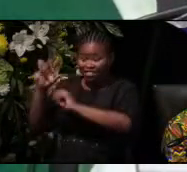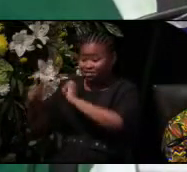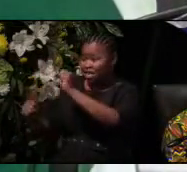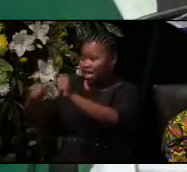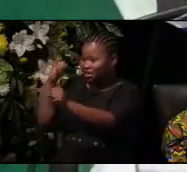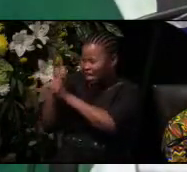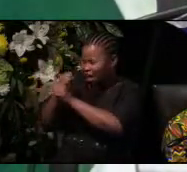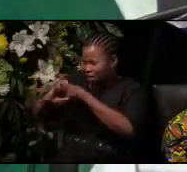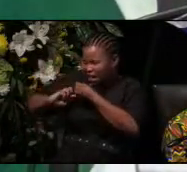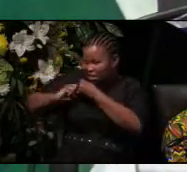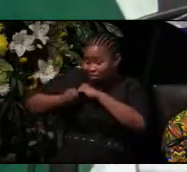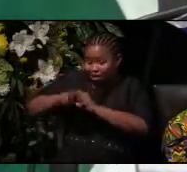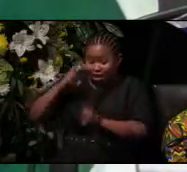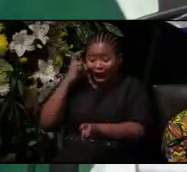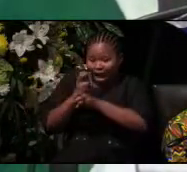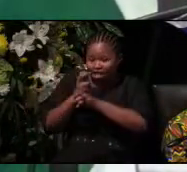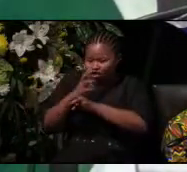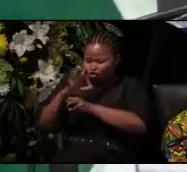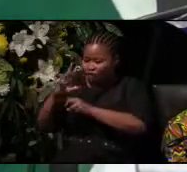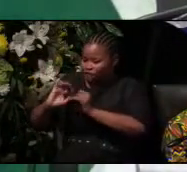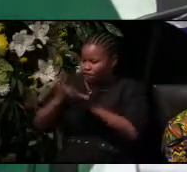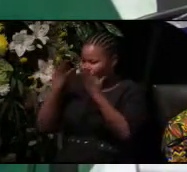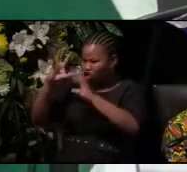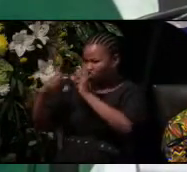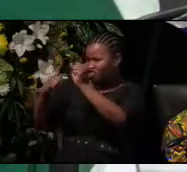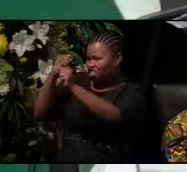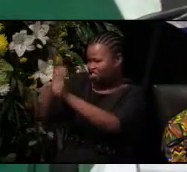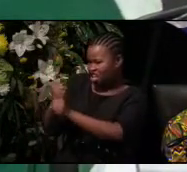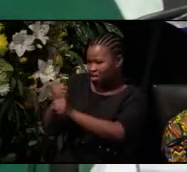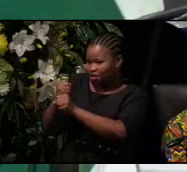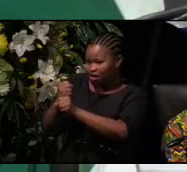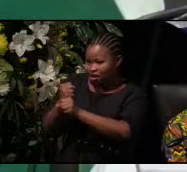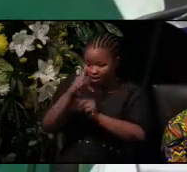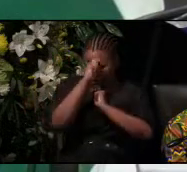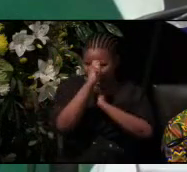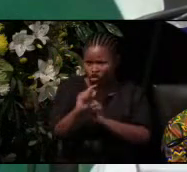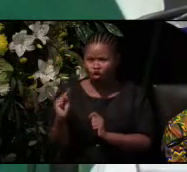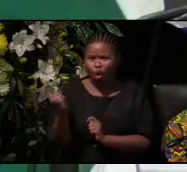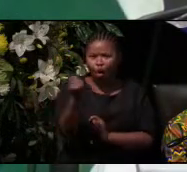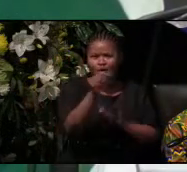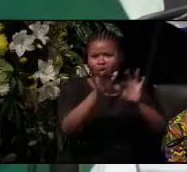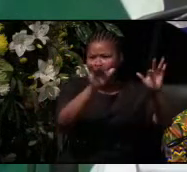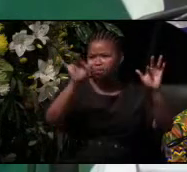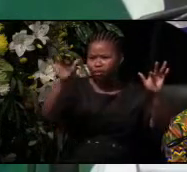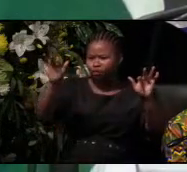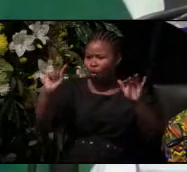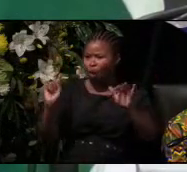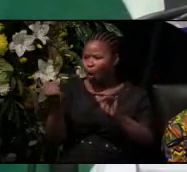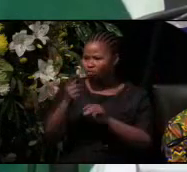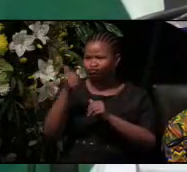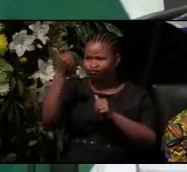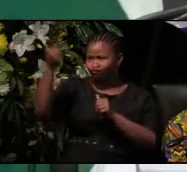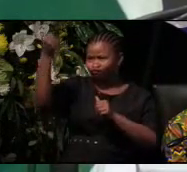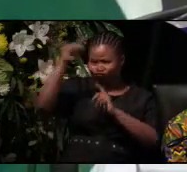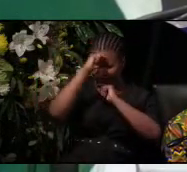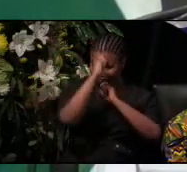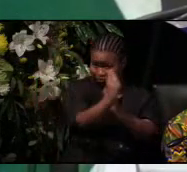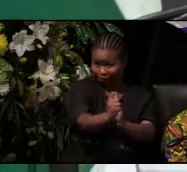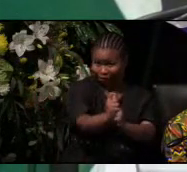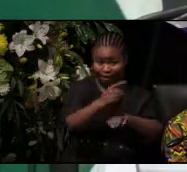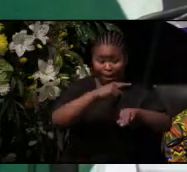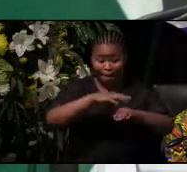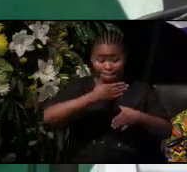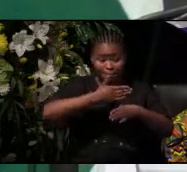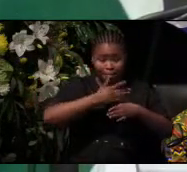next year trade very hard to finish next year but let me acknowledge everybody and say all of our protocol obsessed